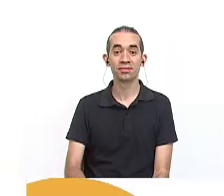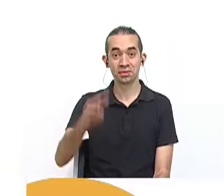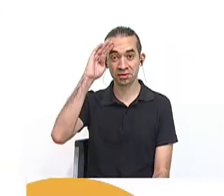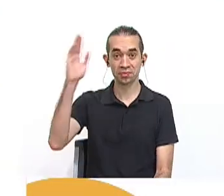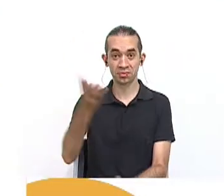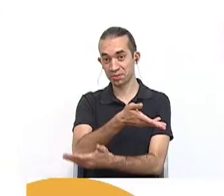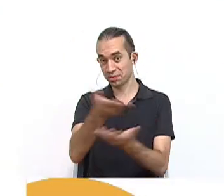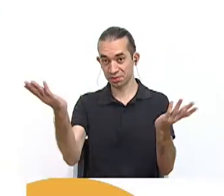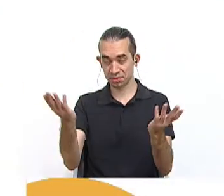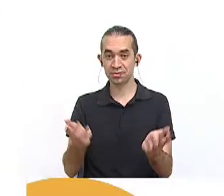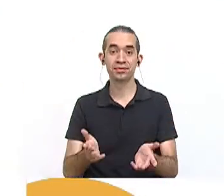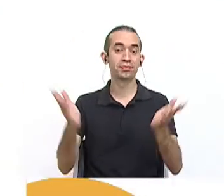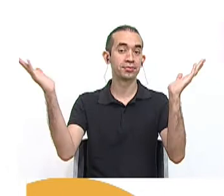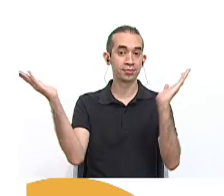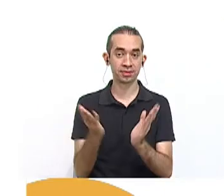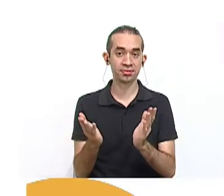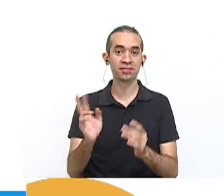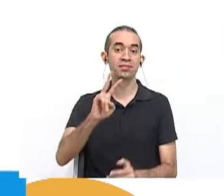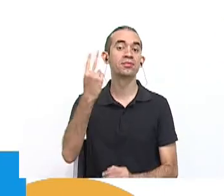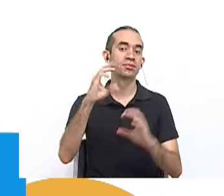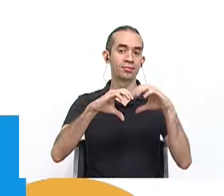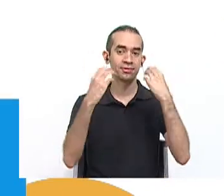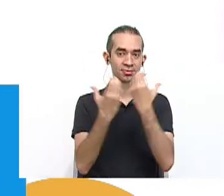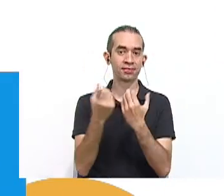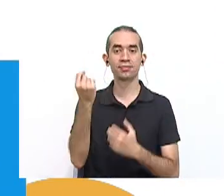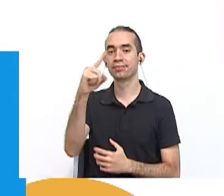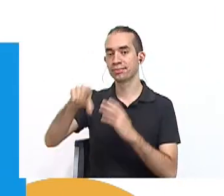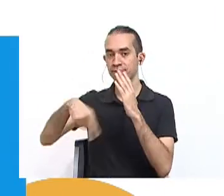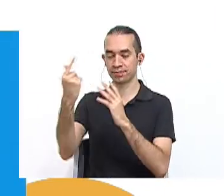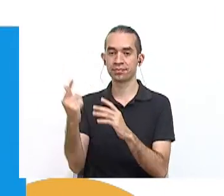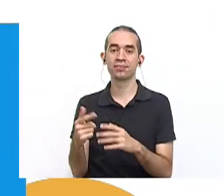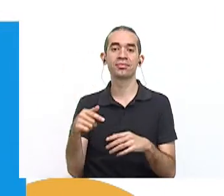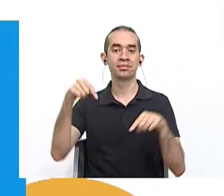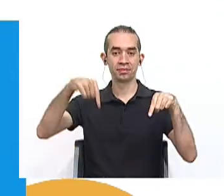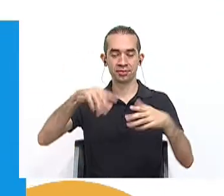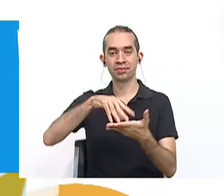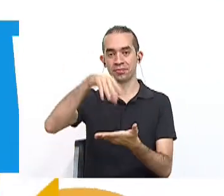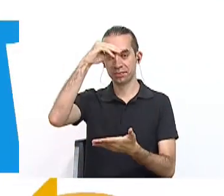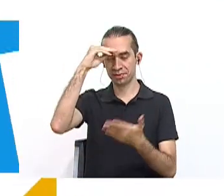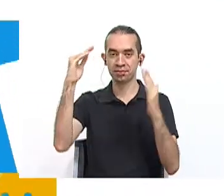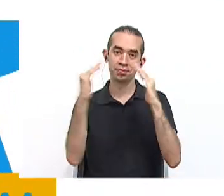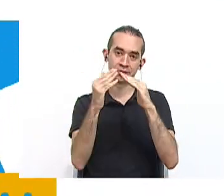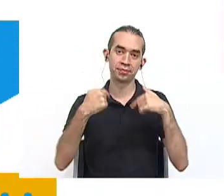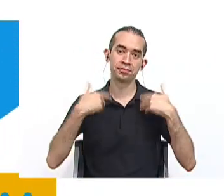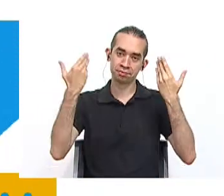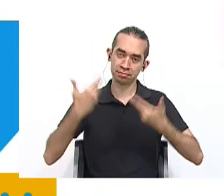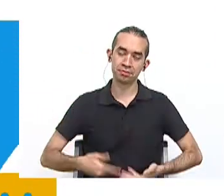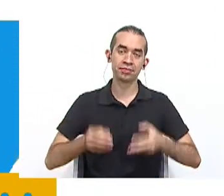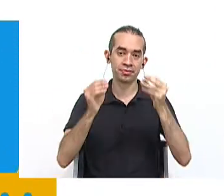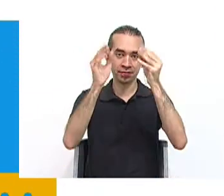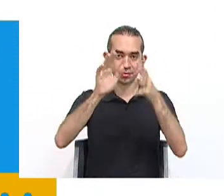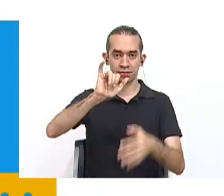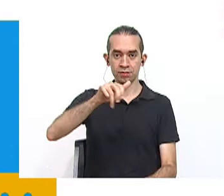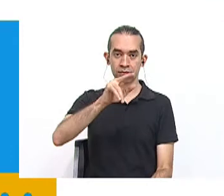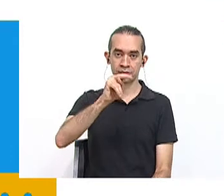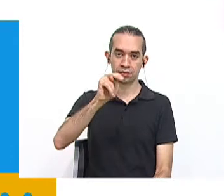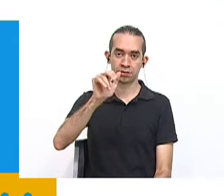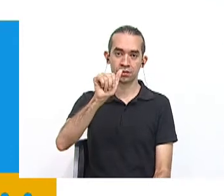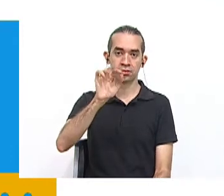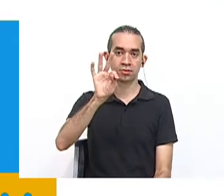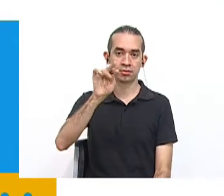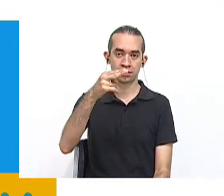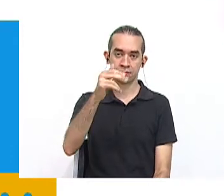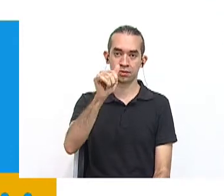Hello everybody. Welcome to our second lesson for 11th grade here in Aprendo en Casa. I am teacher Jonnathan Elizondo, and as always,